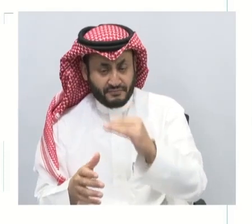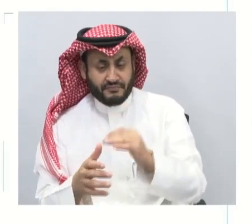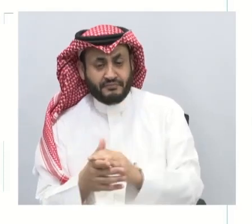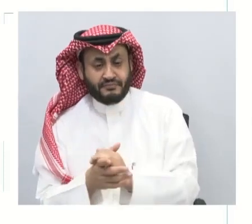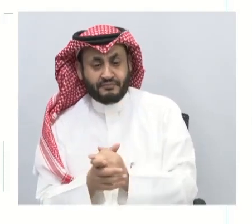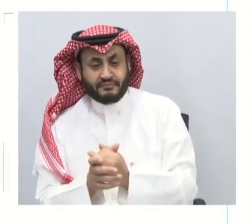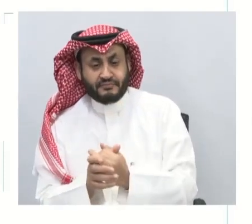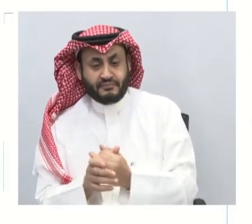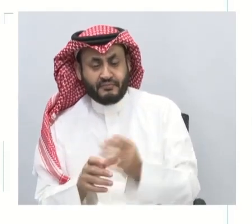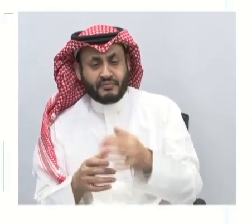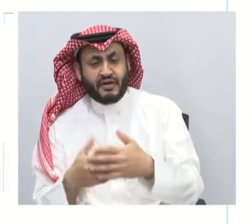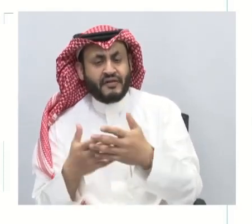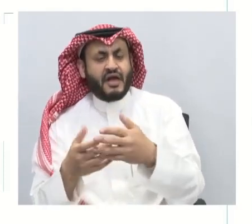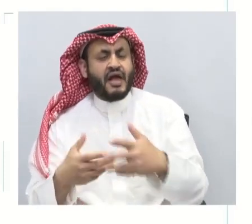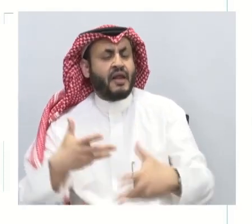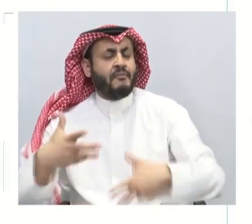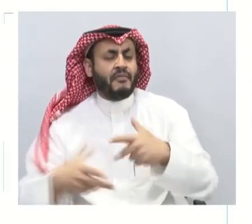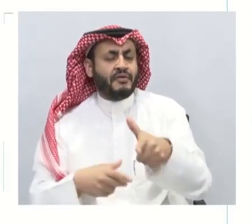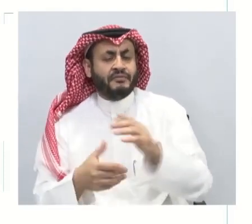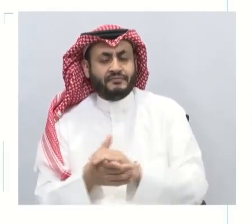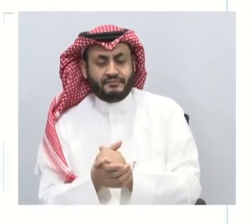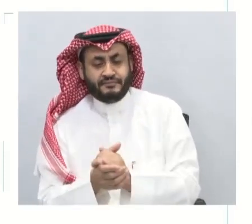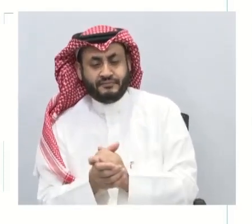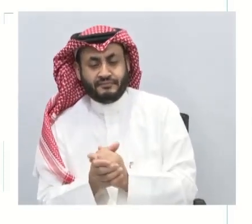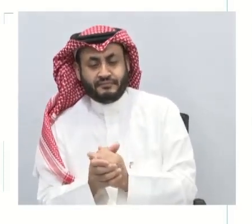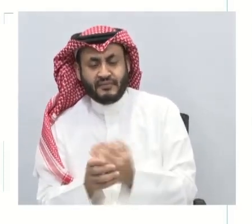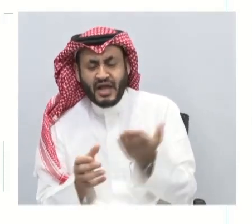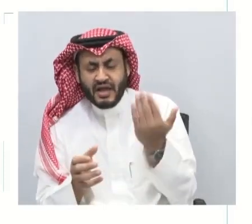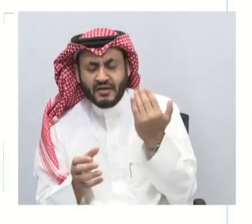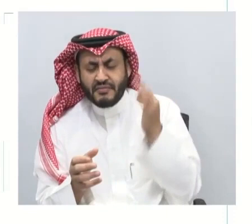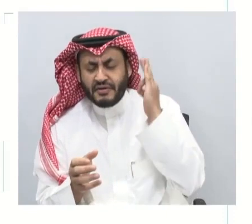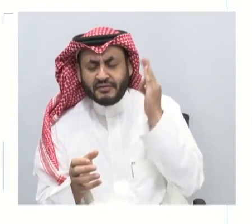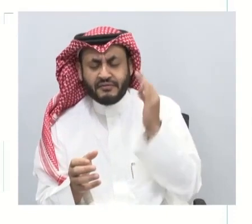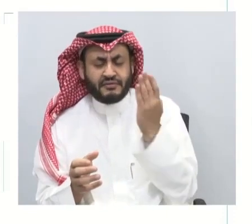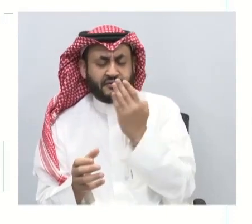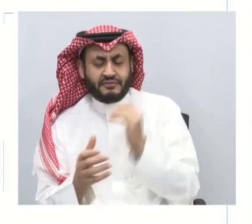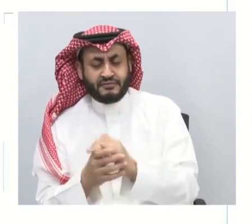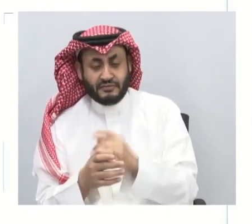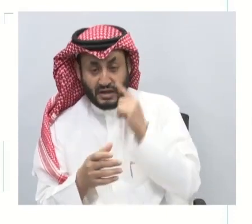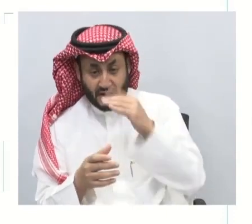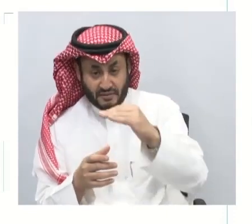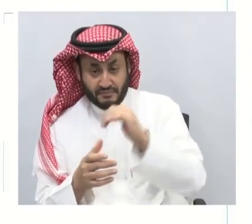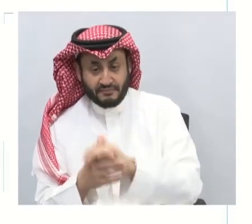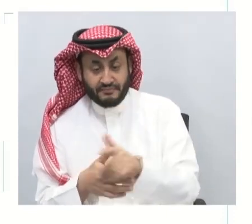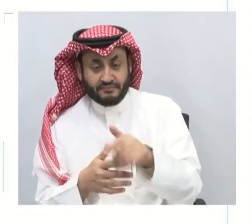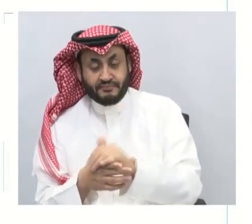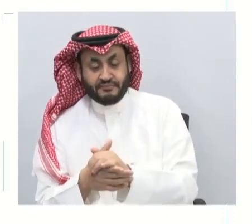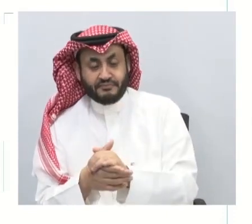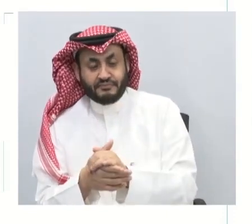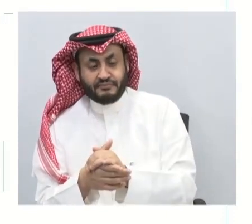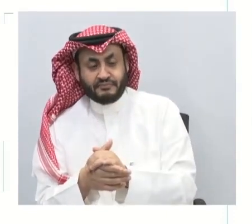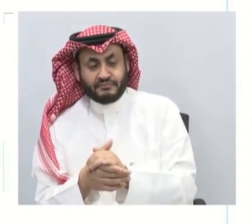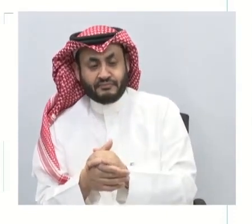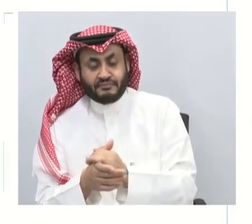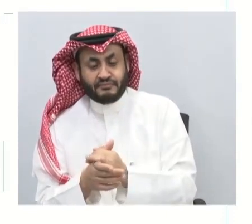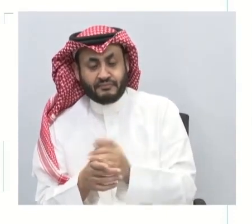and you need also to give your opinion. Now, before you listen and read, answer the questions here. Where will Omar live next